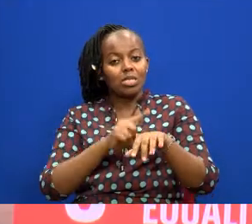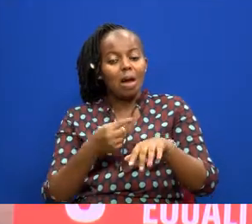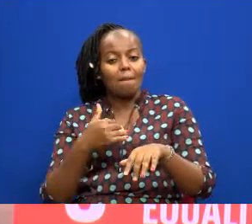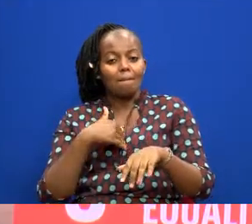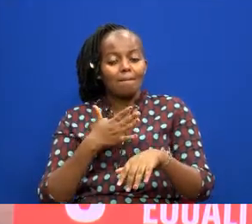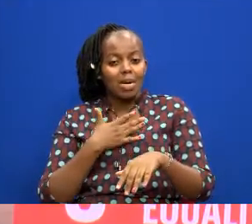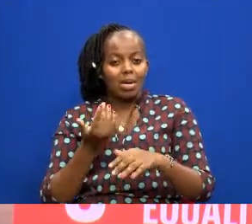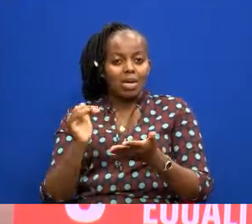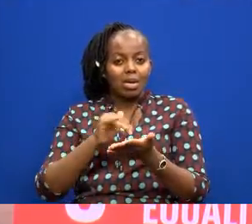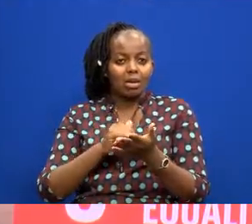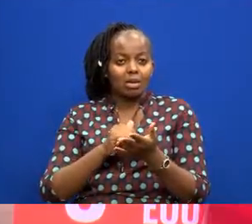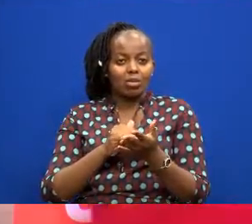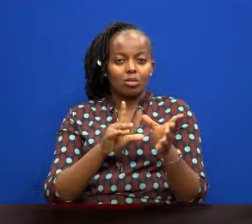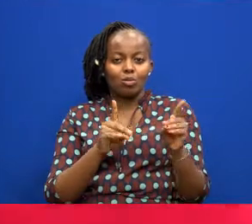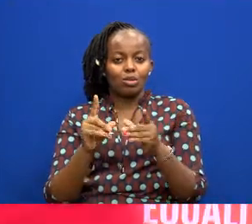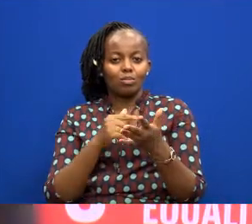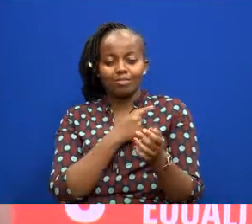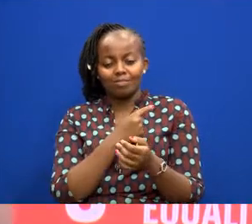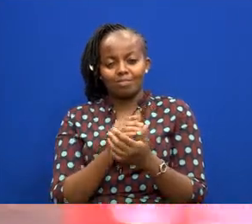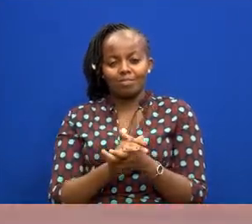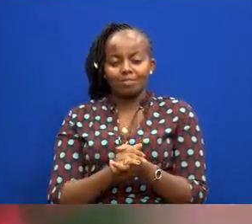is how it's done.